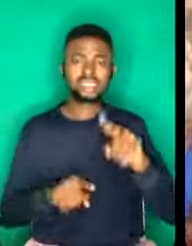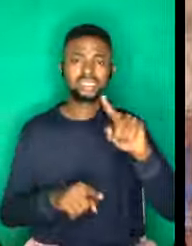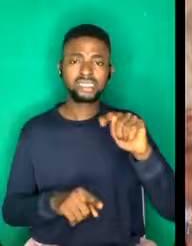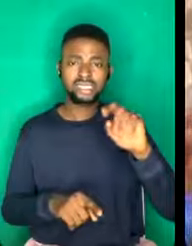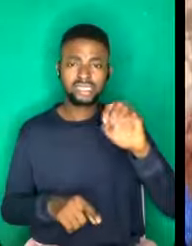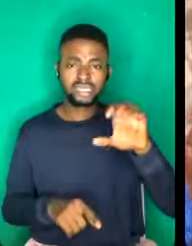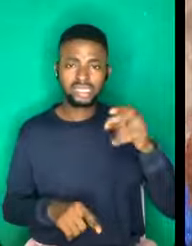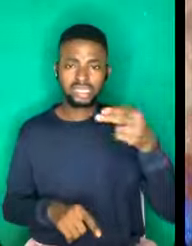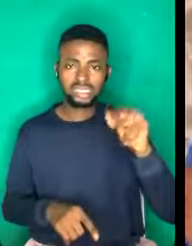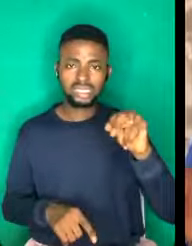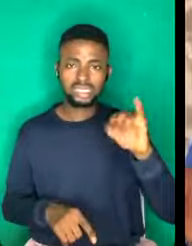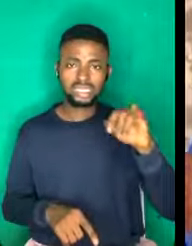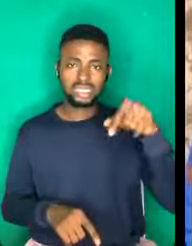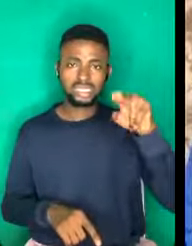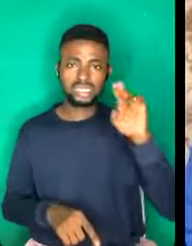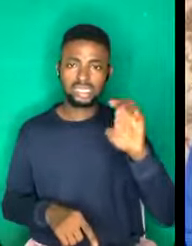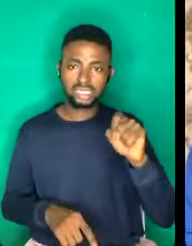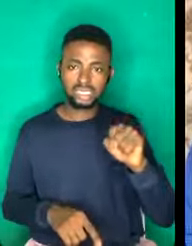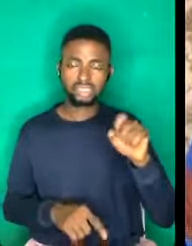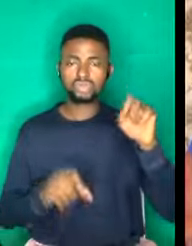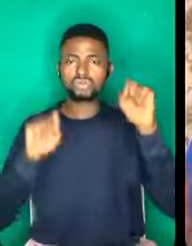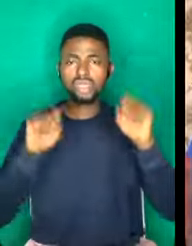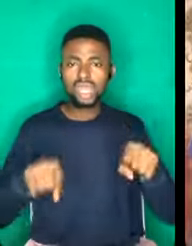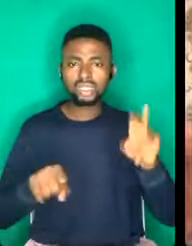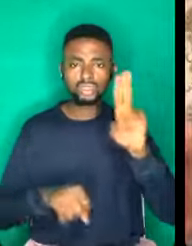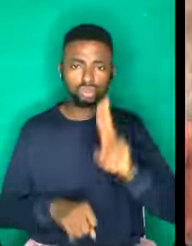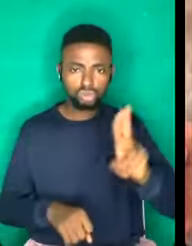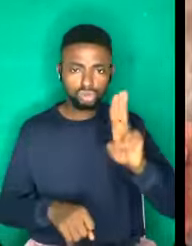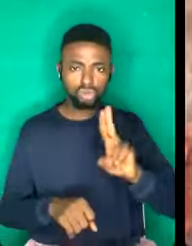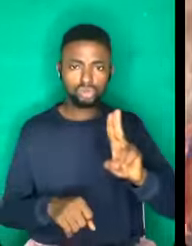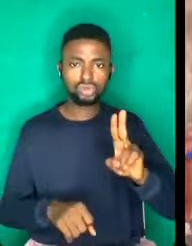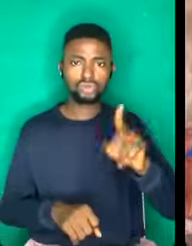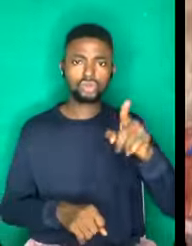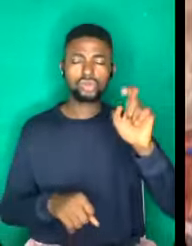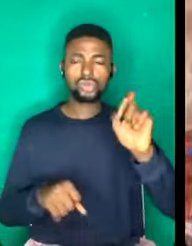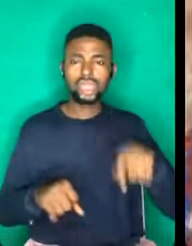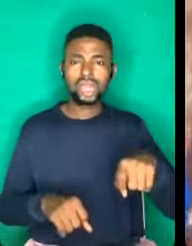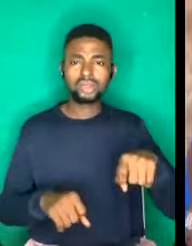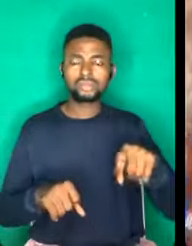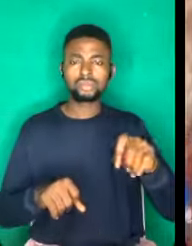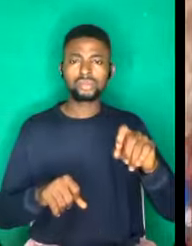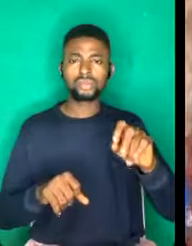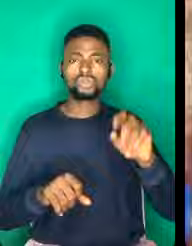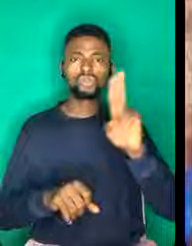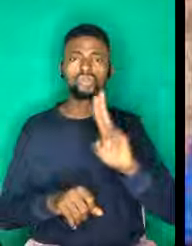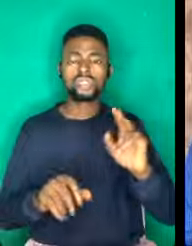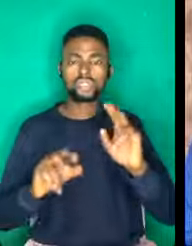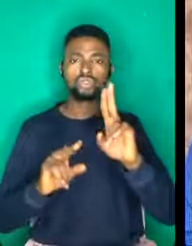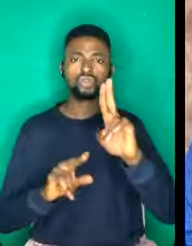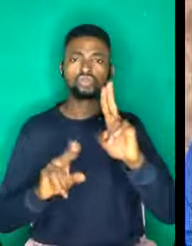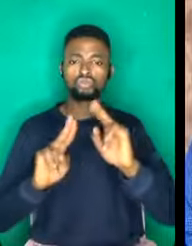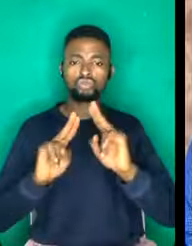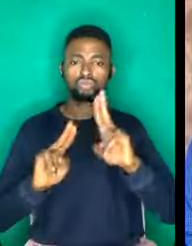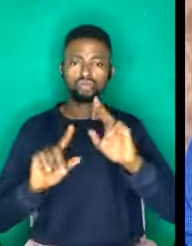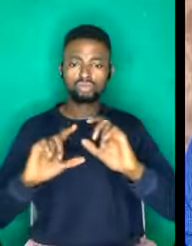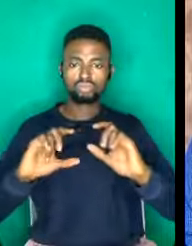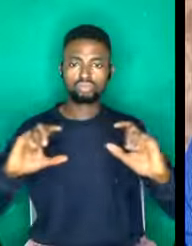integrate a space whereby they sit in a U shape, where all the sign language